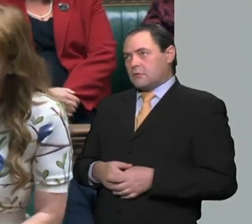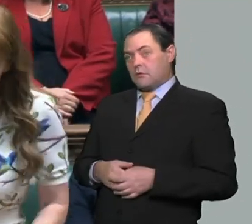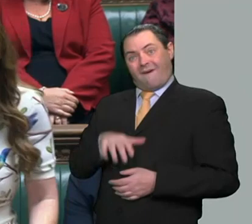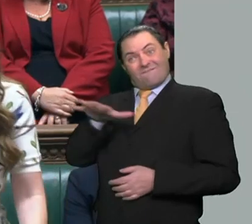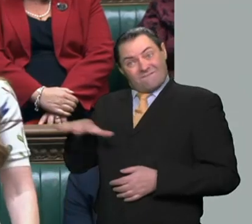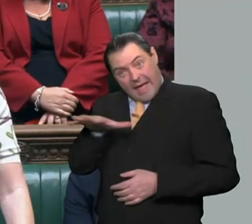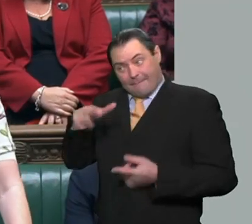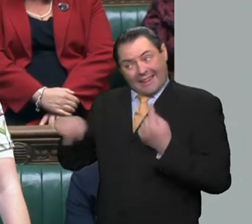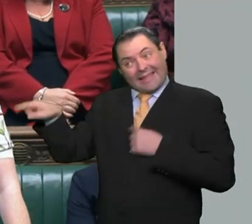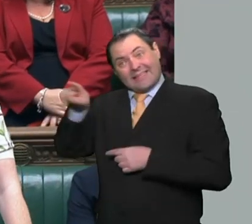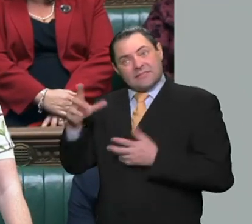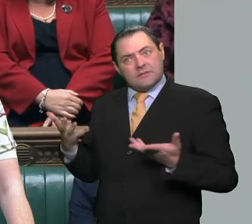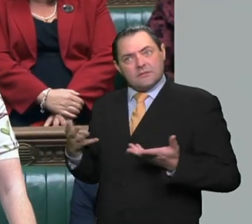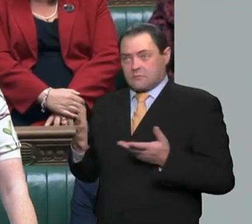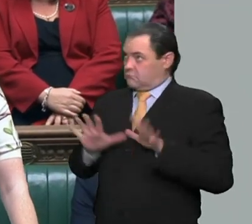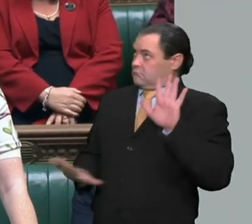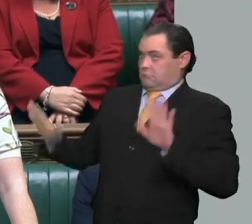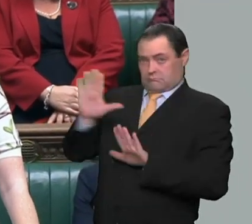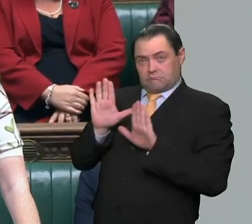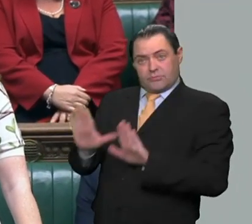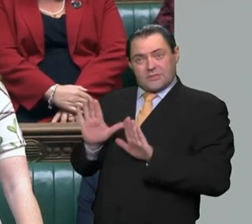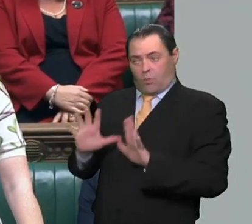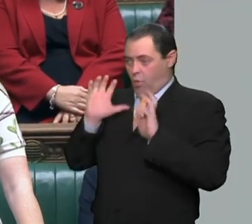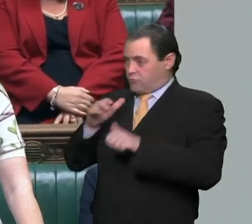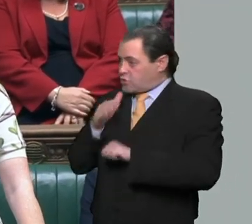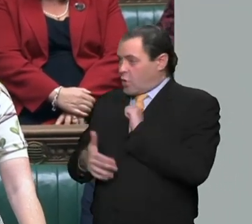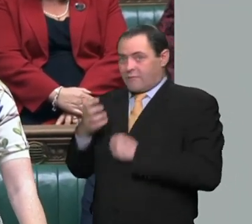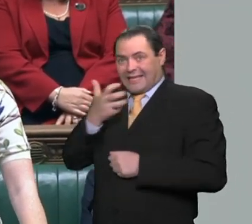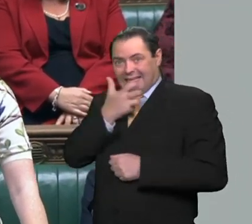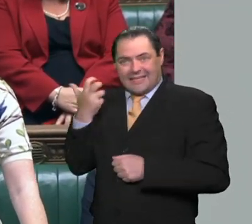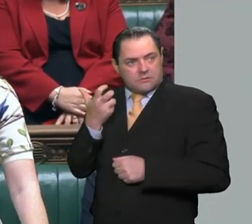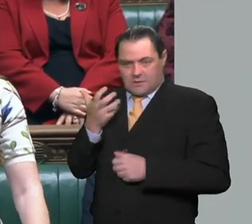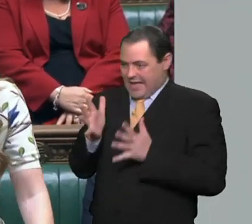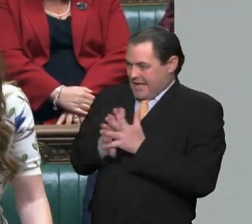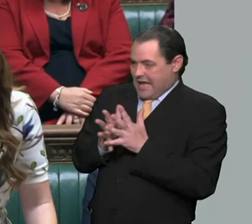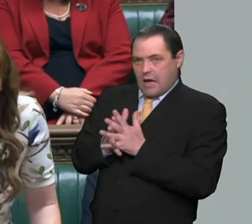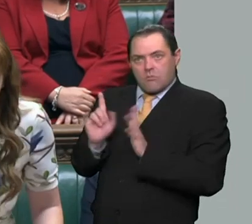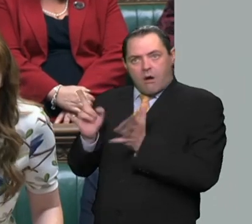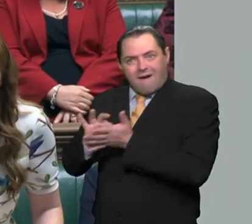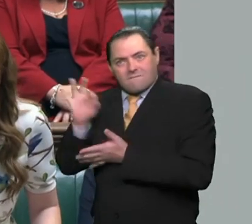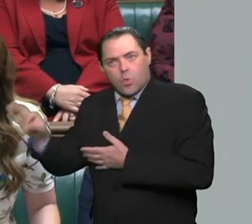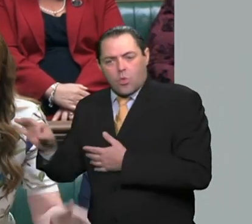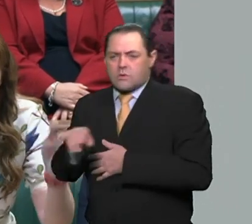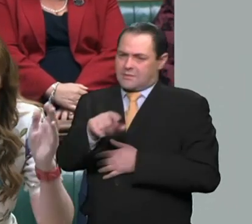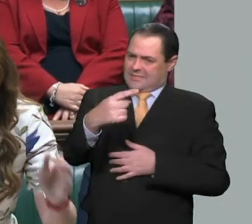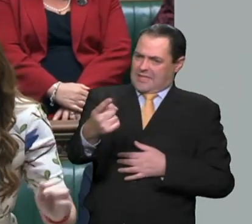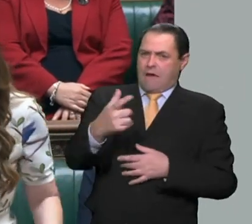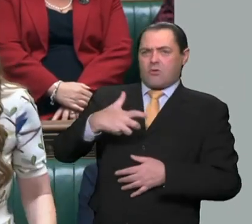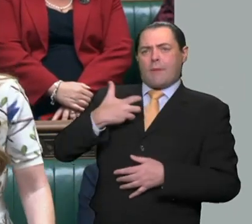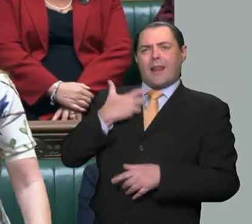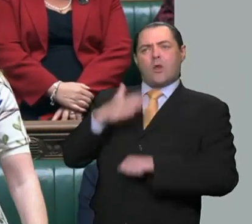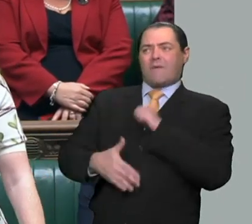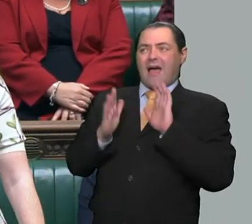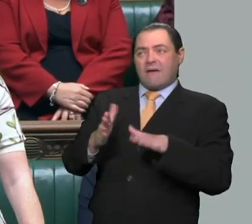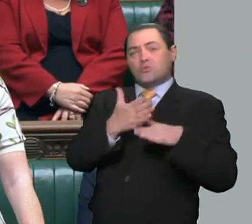Families, Mr. Speaker, across the country are worried about heating their homes while he's complaining about having to